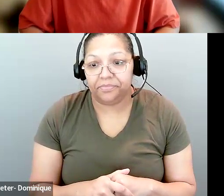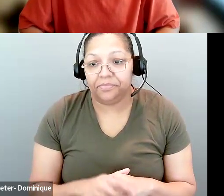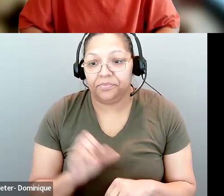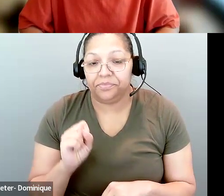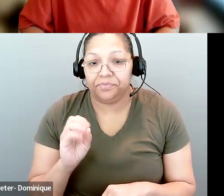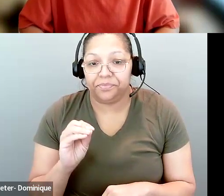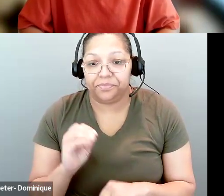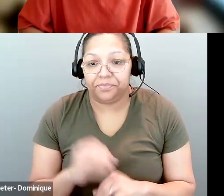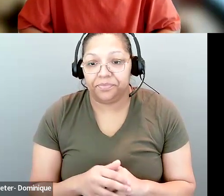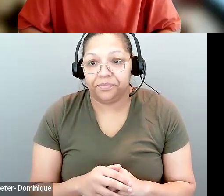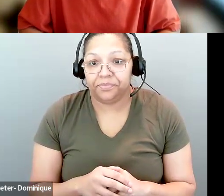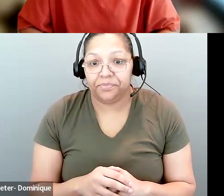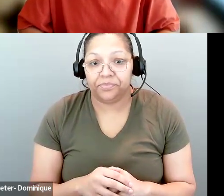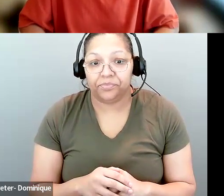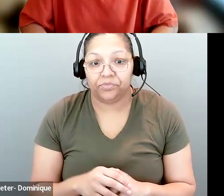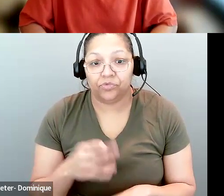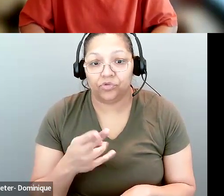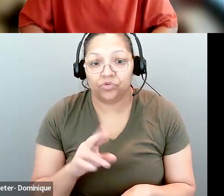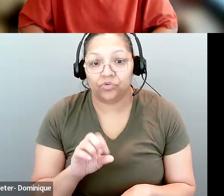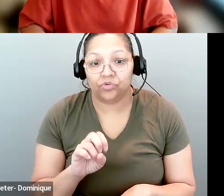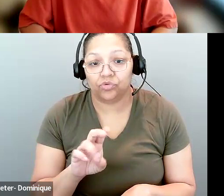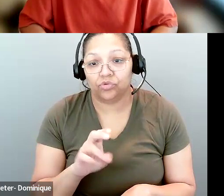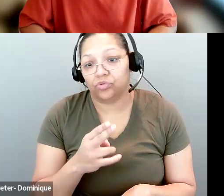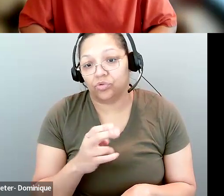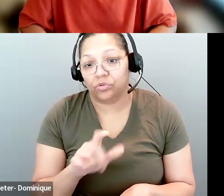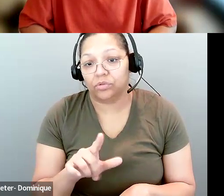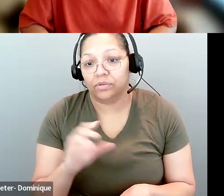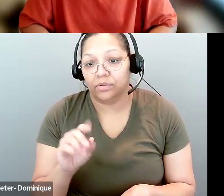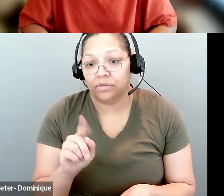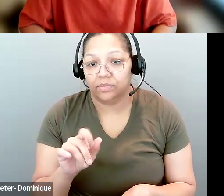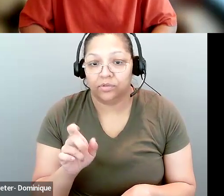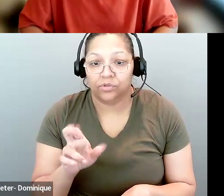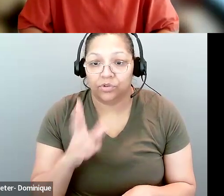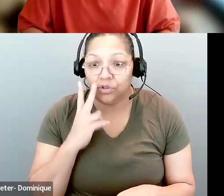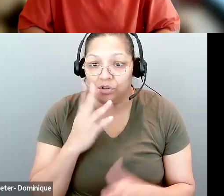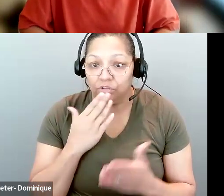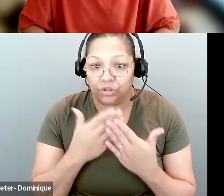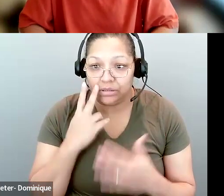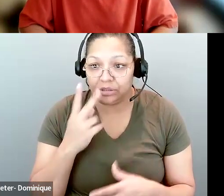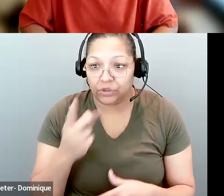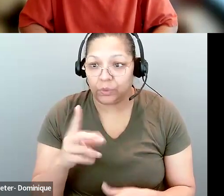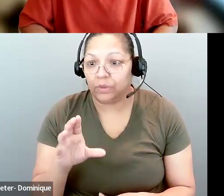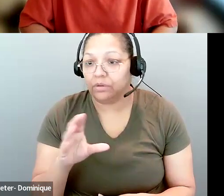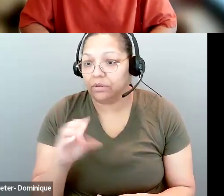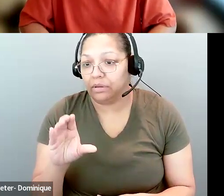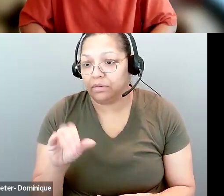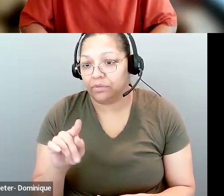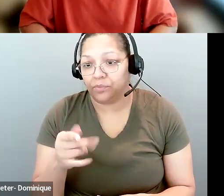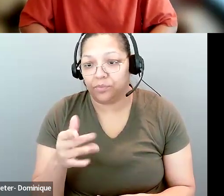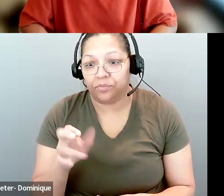So Herschel and Tyler, it's good to see you. Catherine, I'm glad that you're here